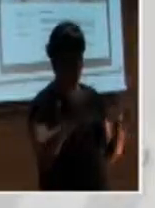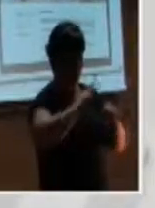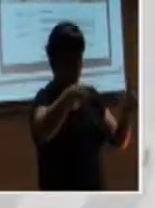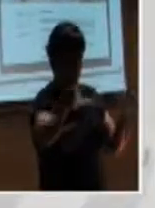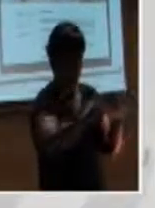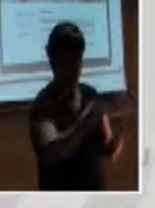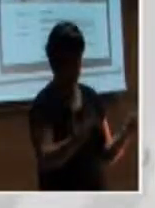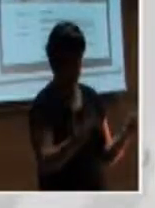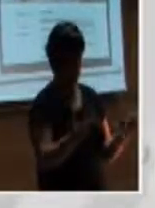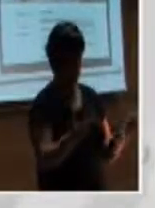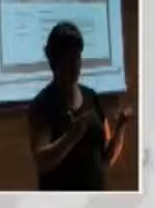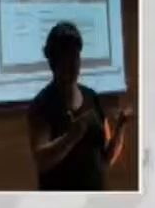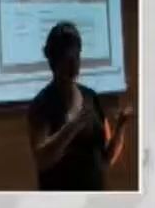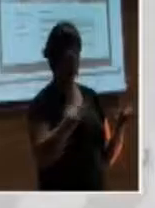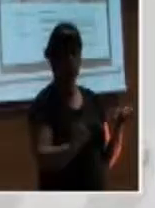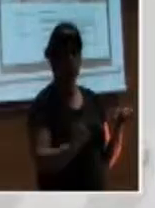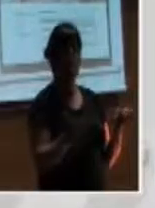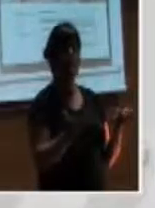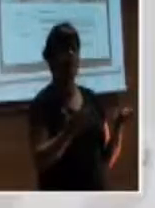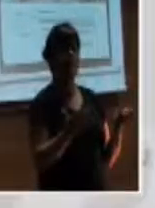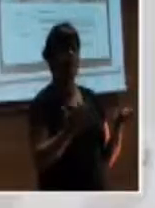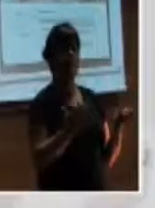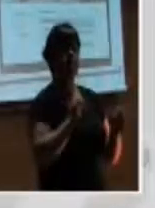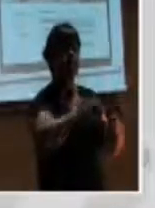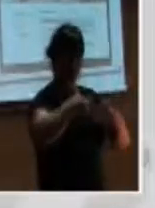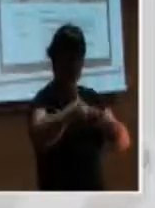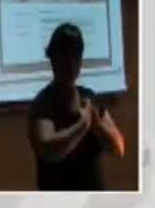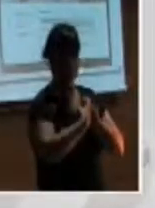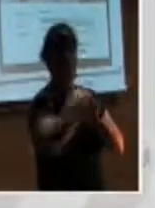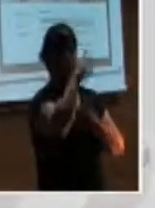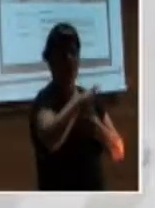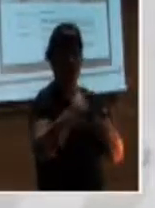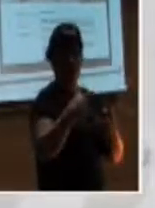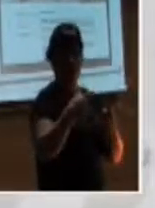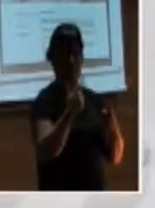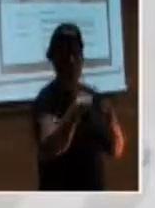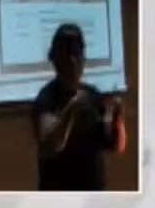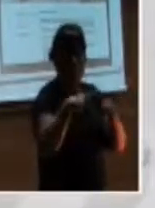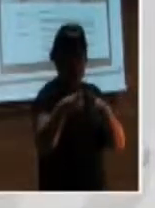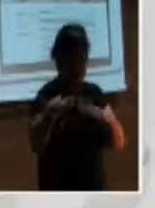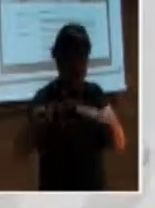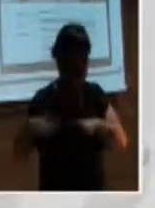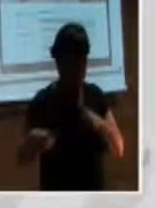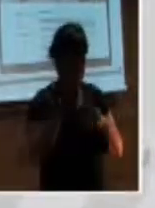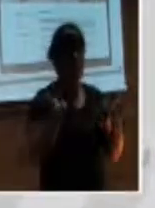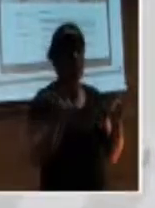different perspectives. And this is the dementiaforum.org platform,